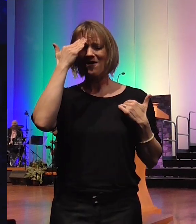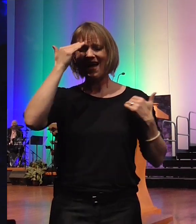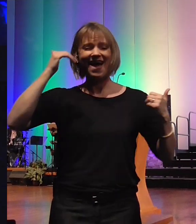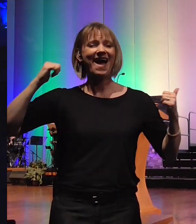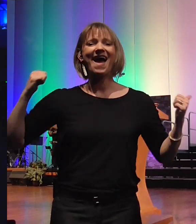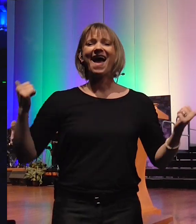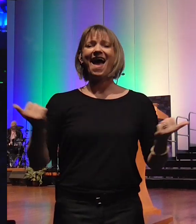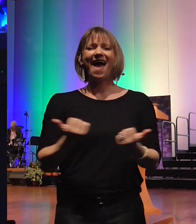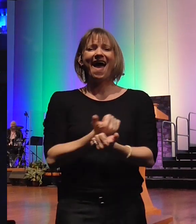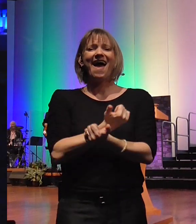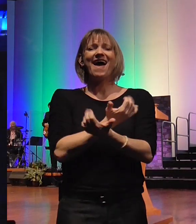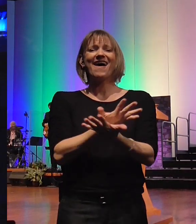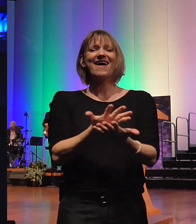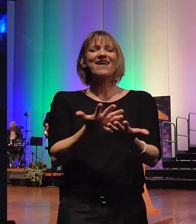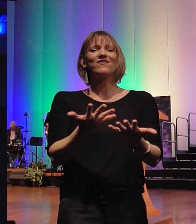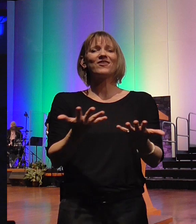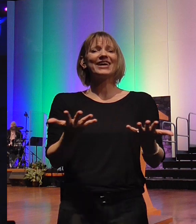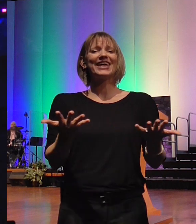know